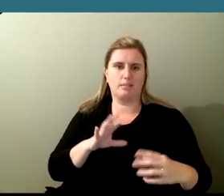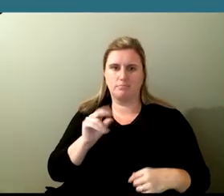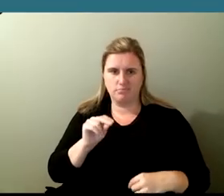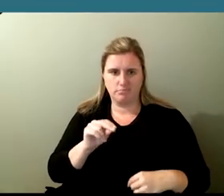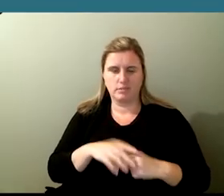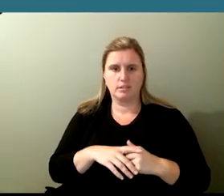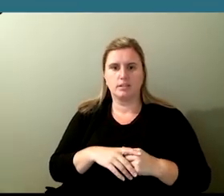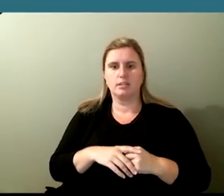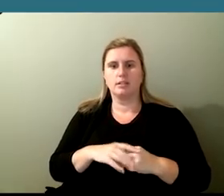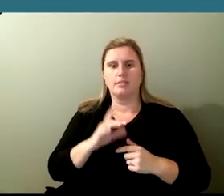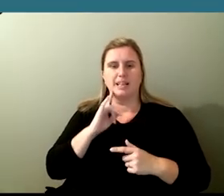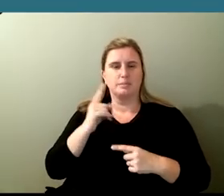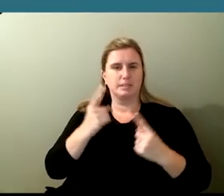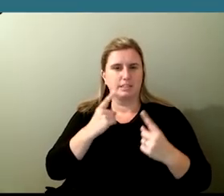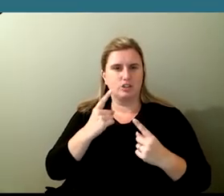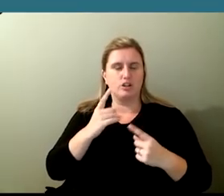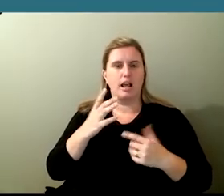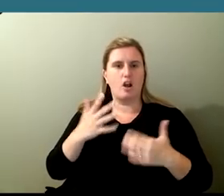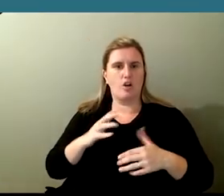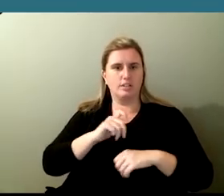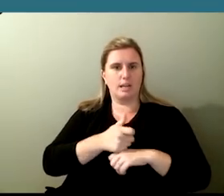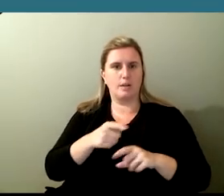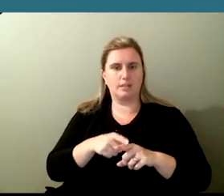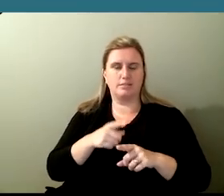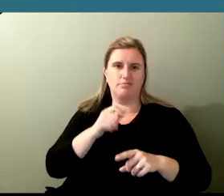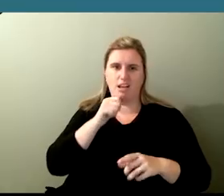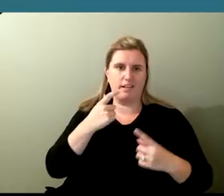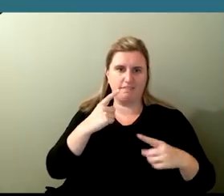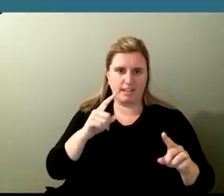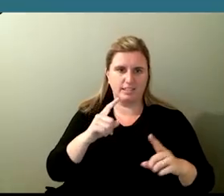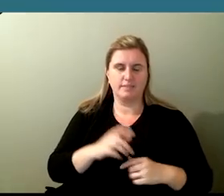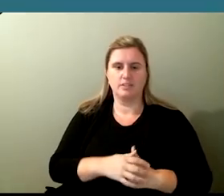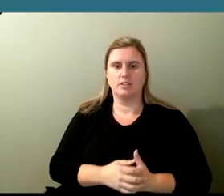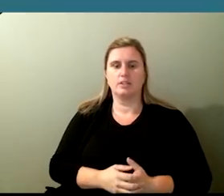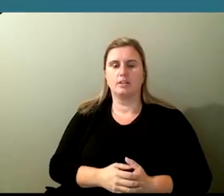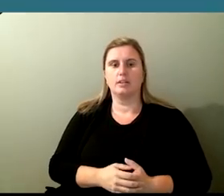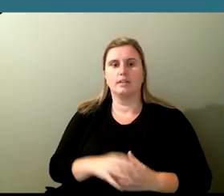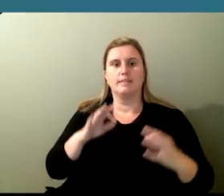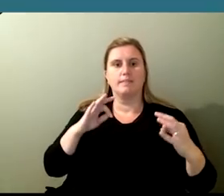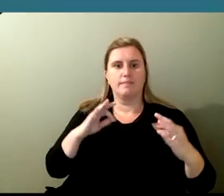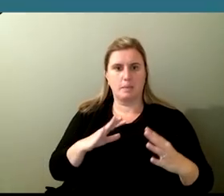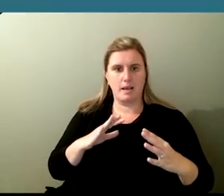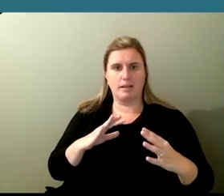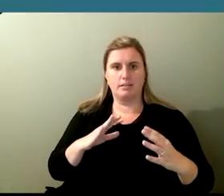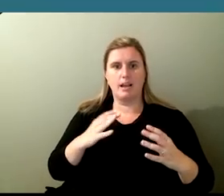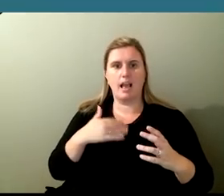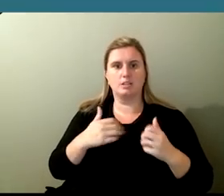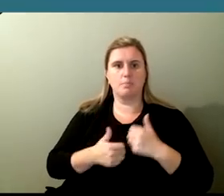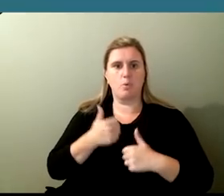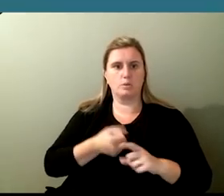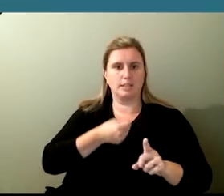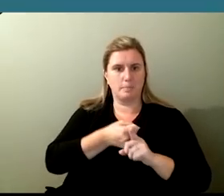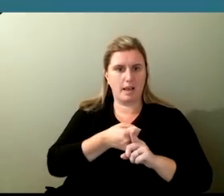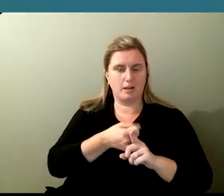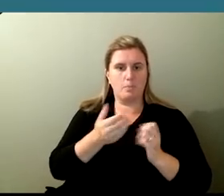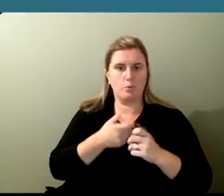has been considered and established as highly ineffective. Feedback has most